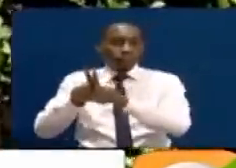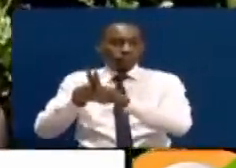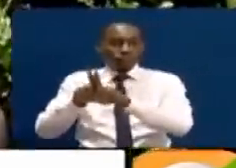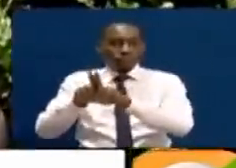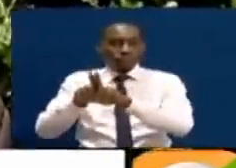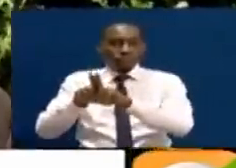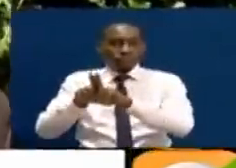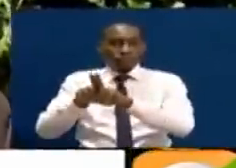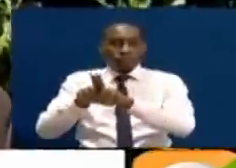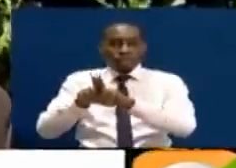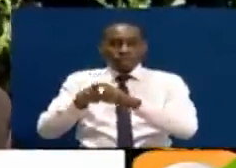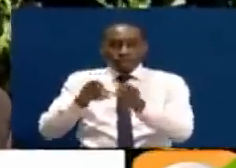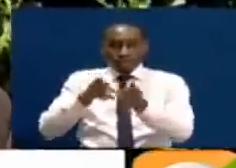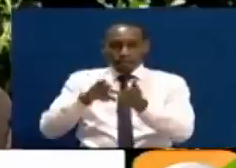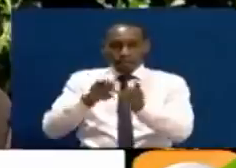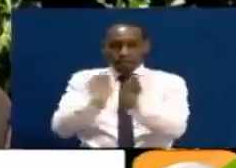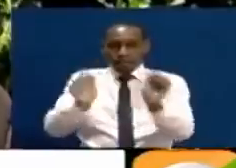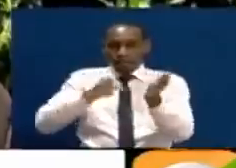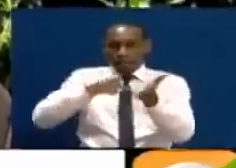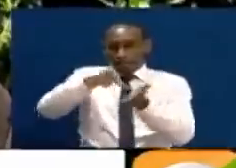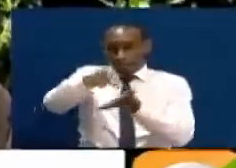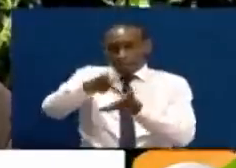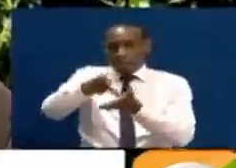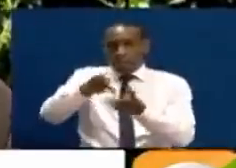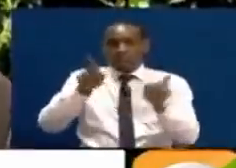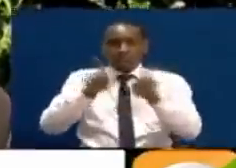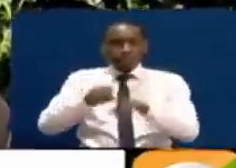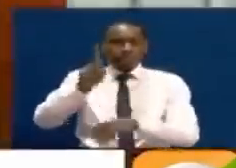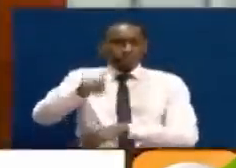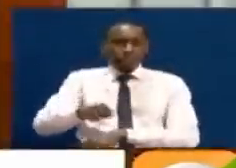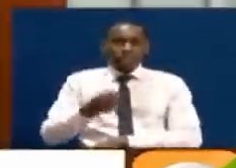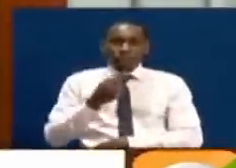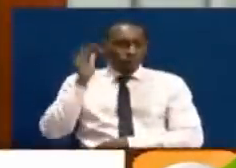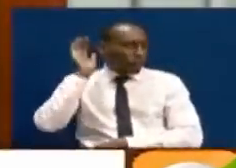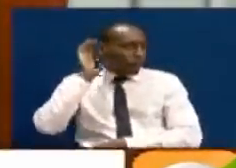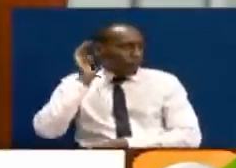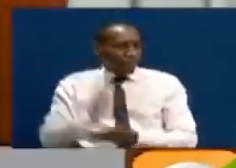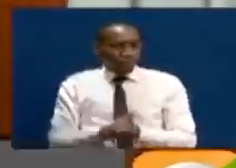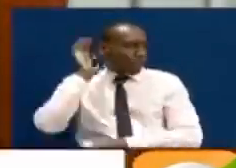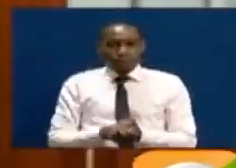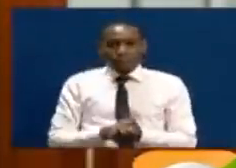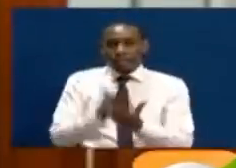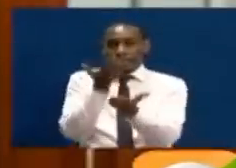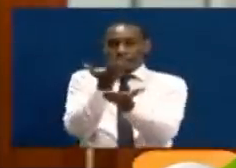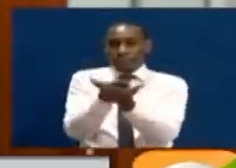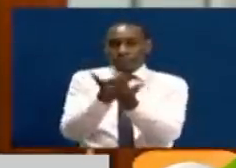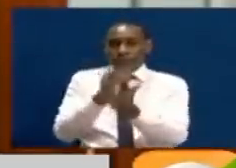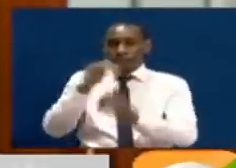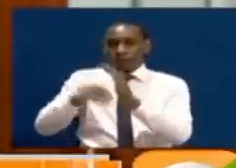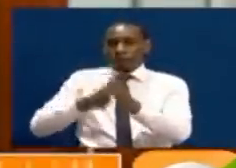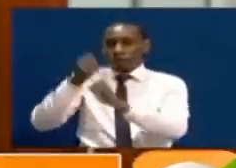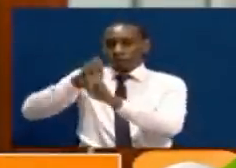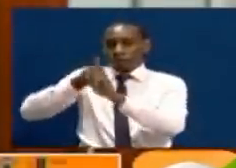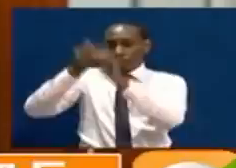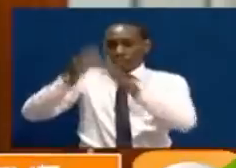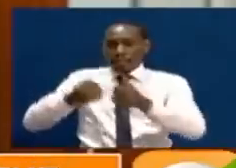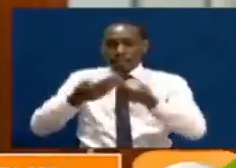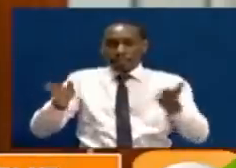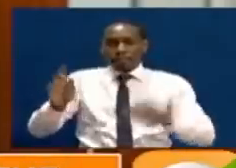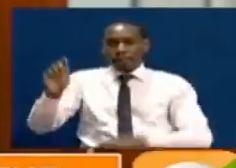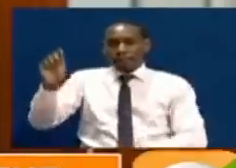a bond, a cash bail, and we should obey it. I beseech all advocates everywhere in the Republic of